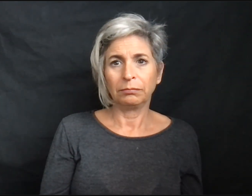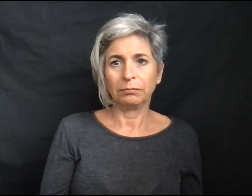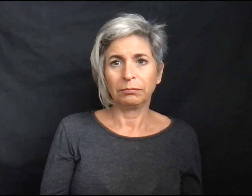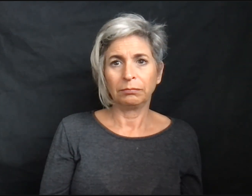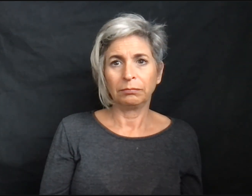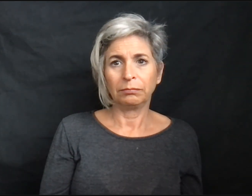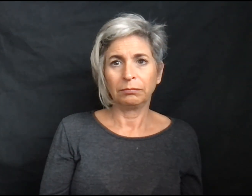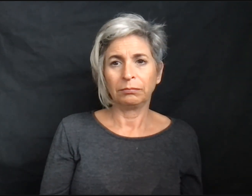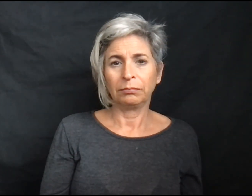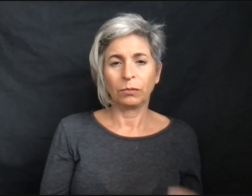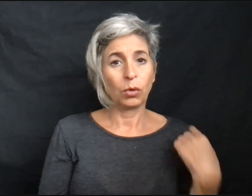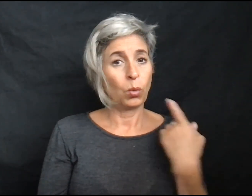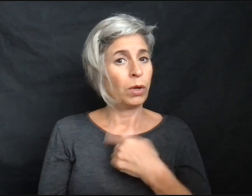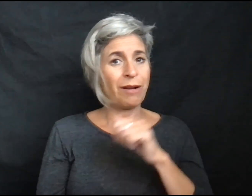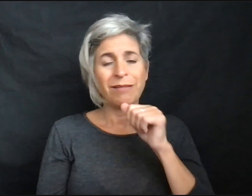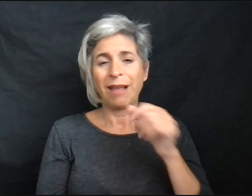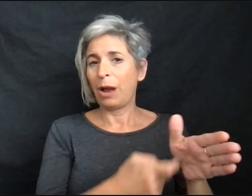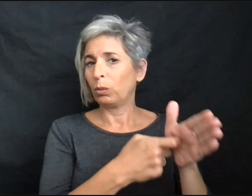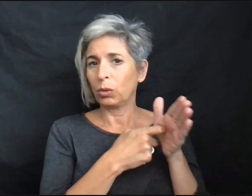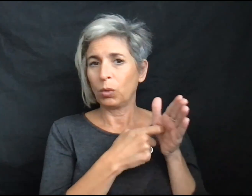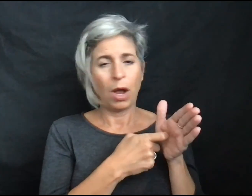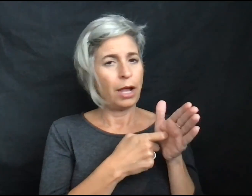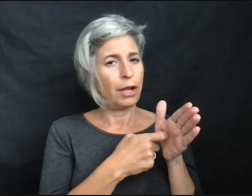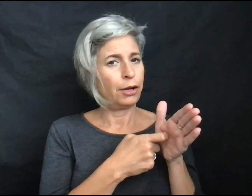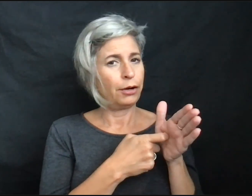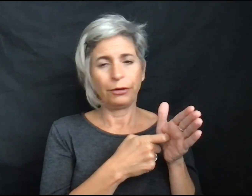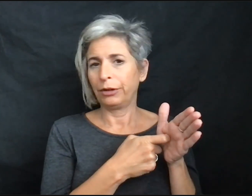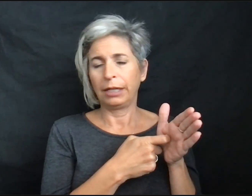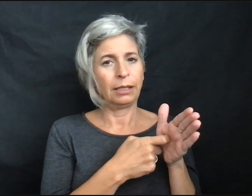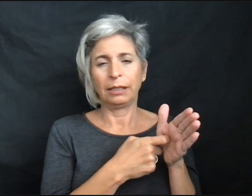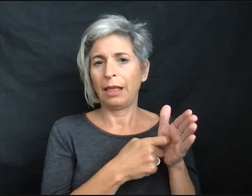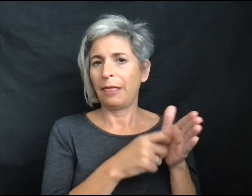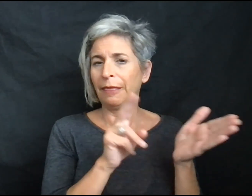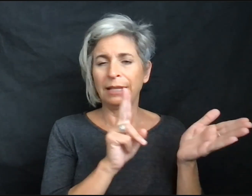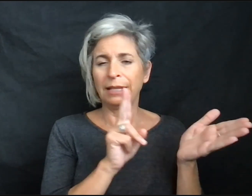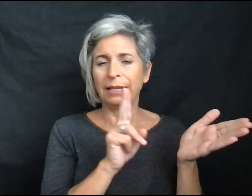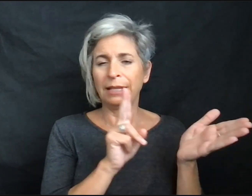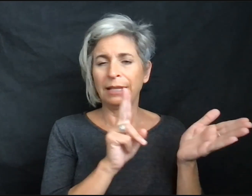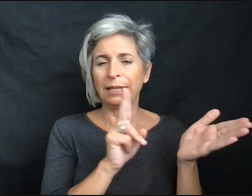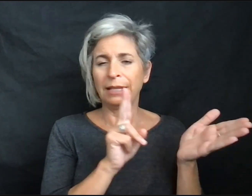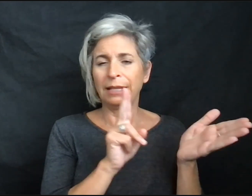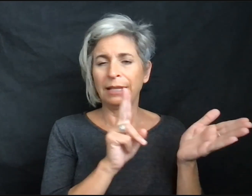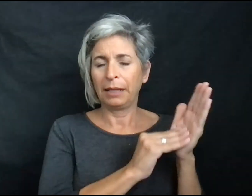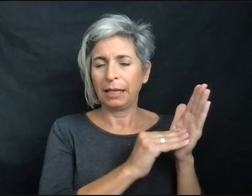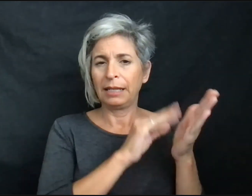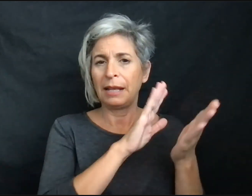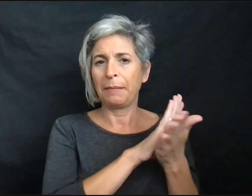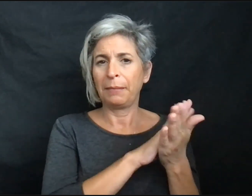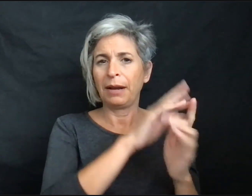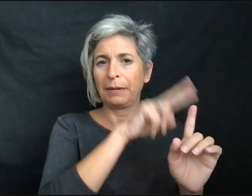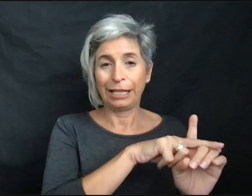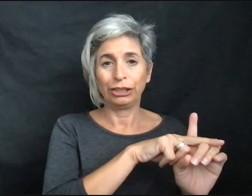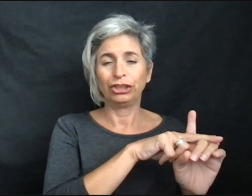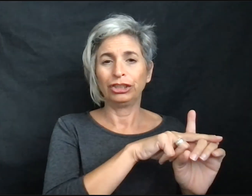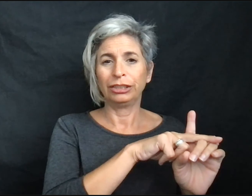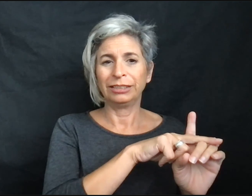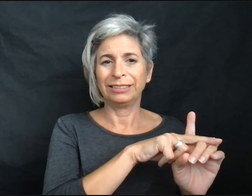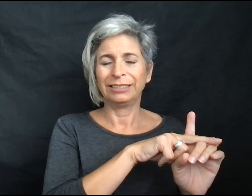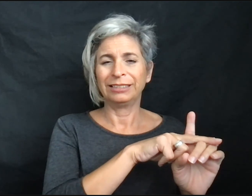We are not requiring the signed, completed paper application. And